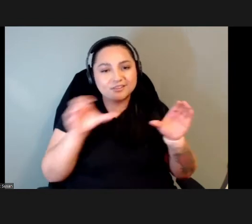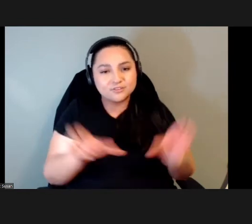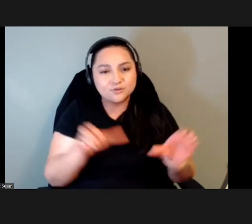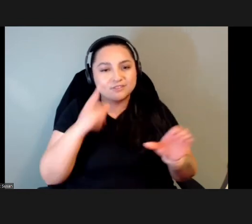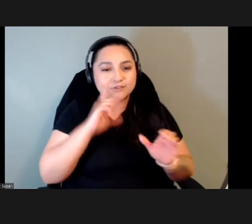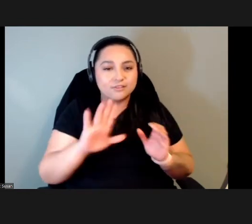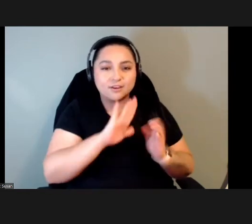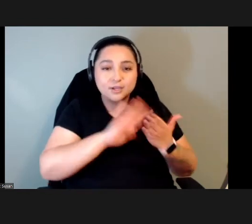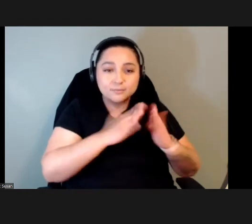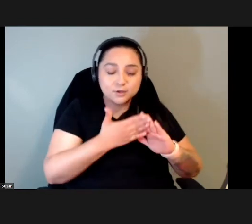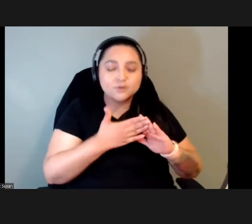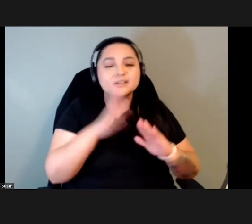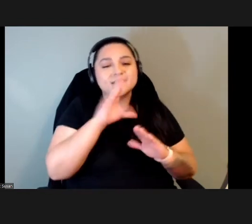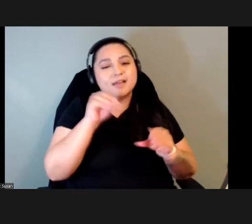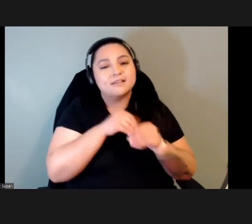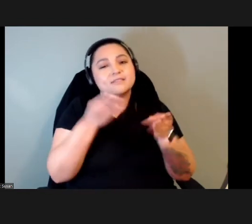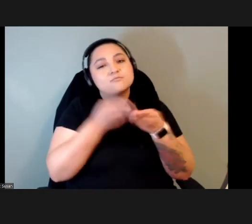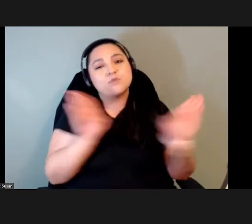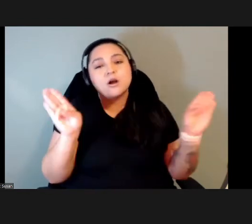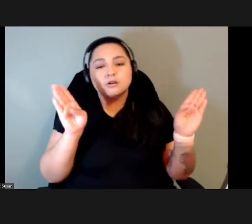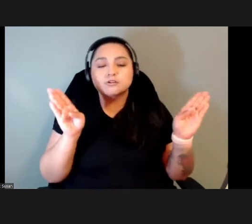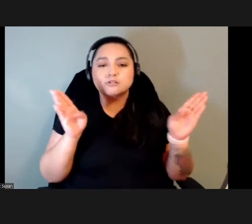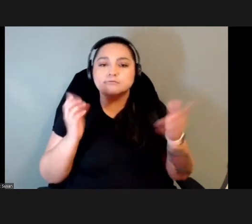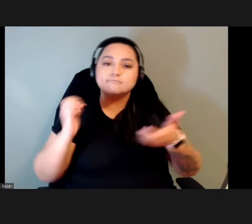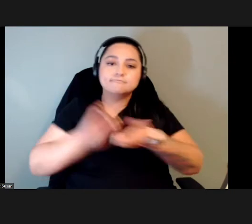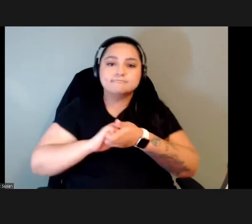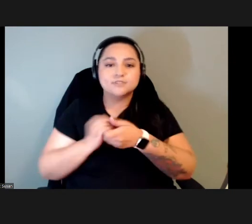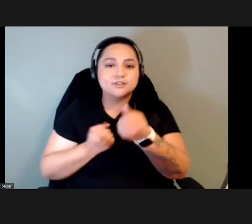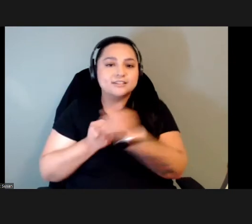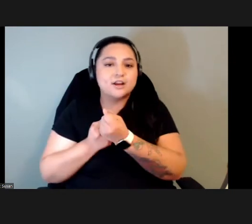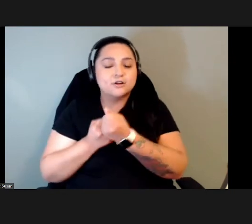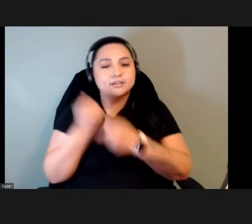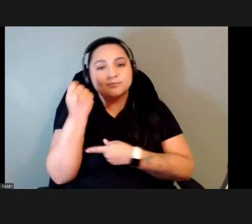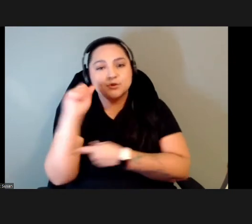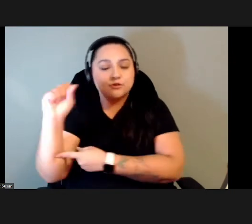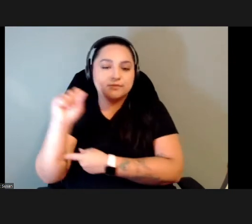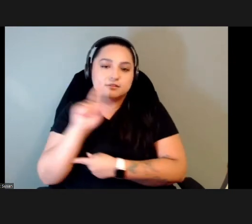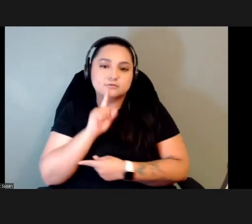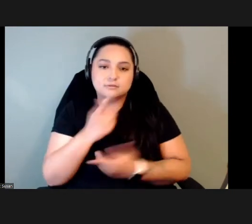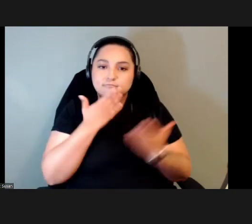movement. Thank you so much for your invitation today to share this time with each of you.